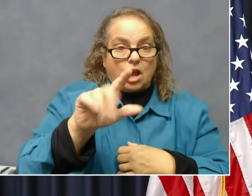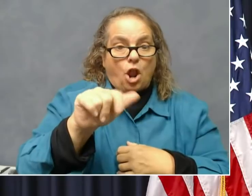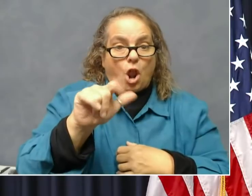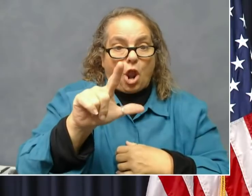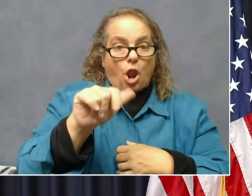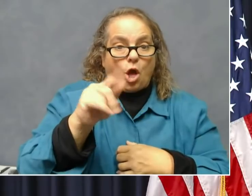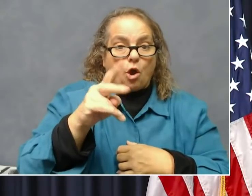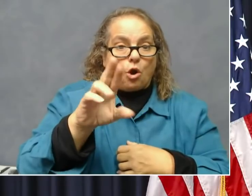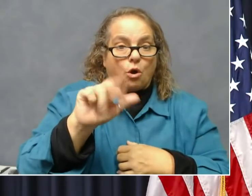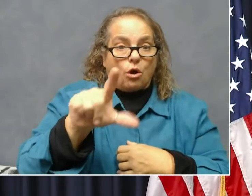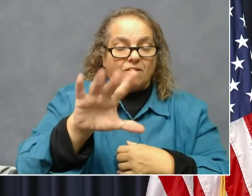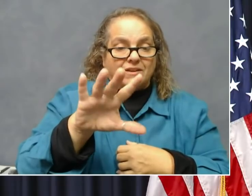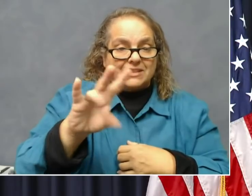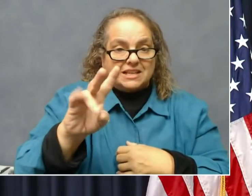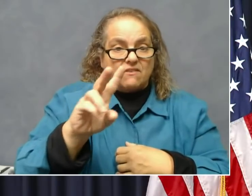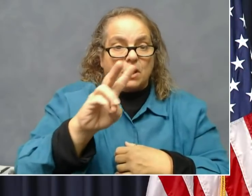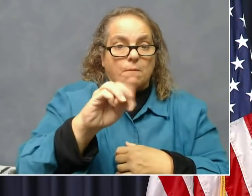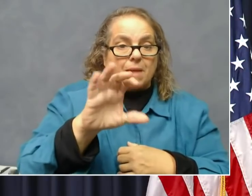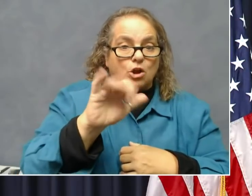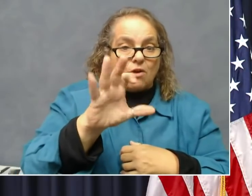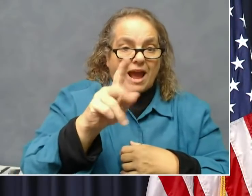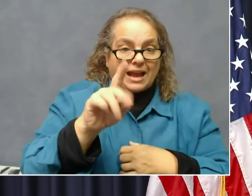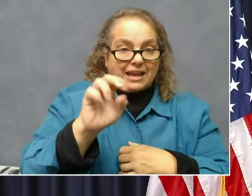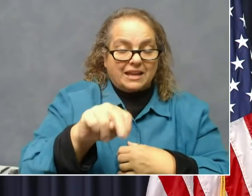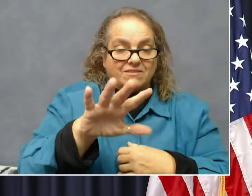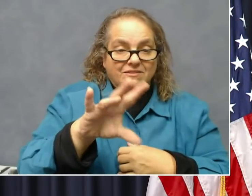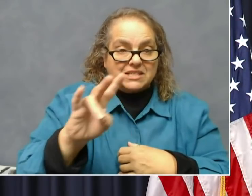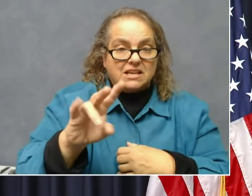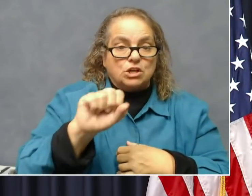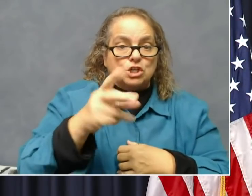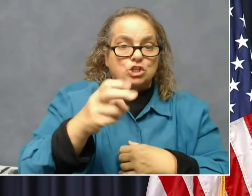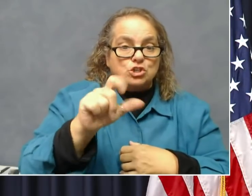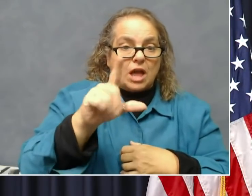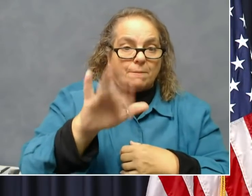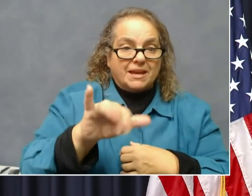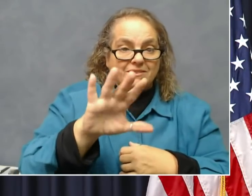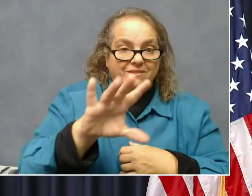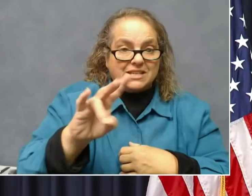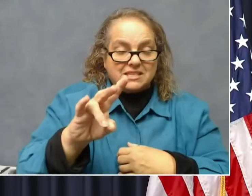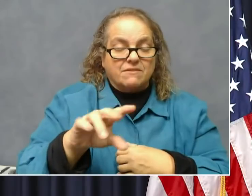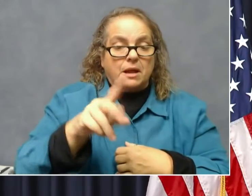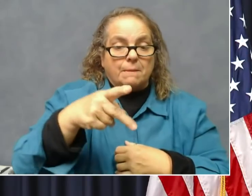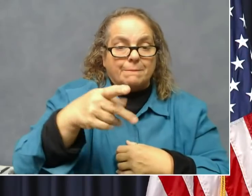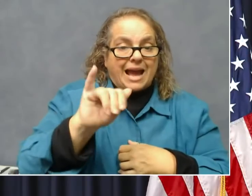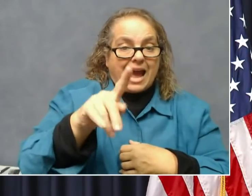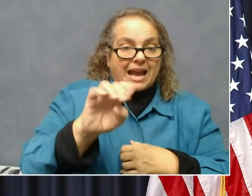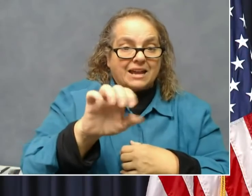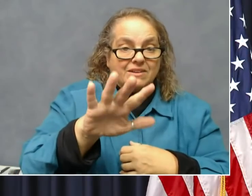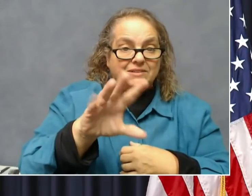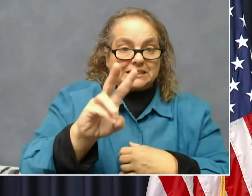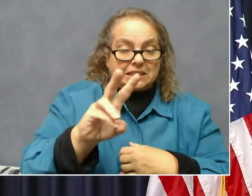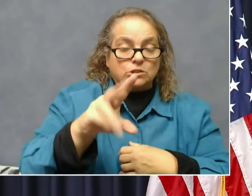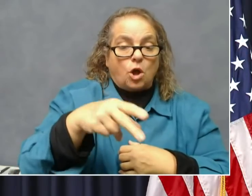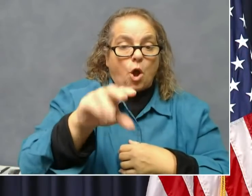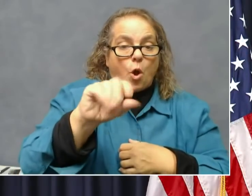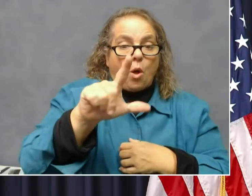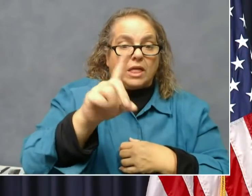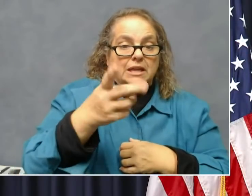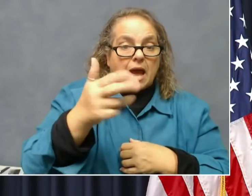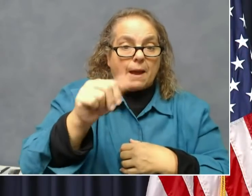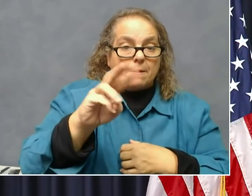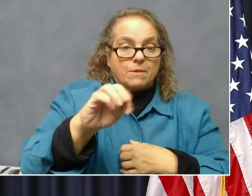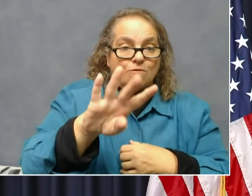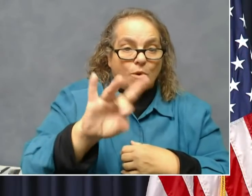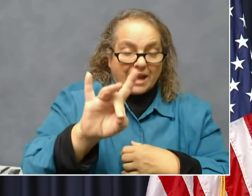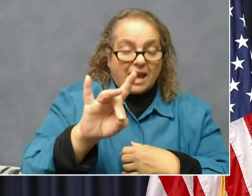57. McCracken, 57. Shelby, 57. Pike, 56. Oldham, 48. The others can be found